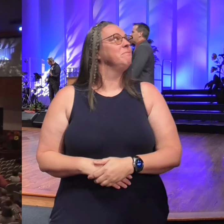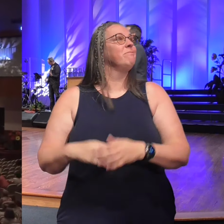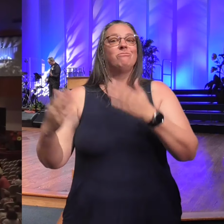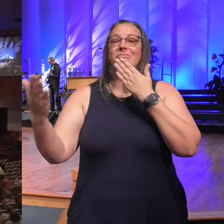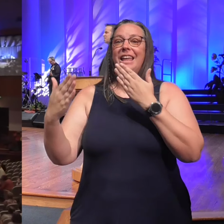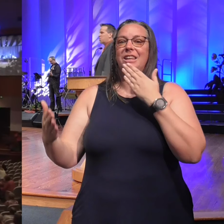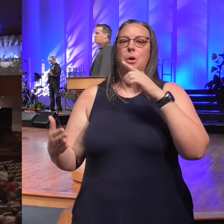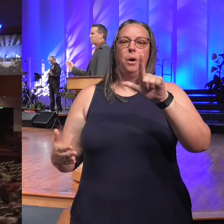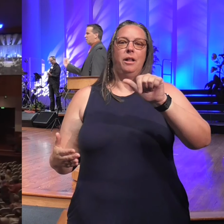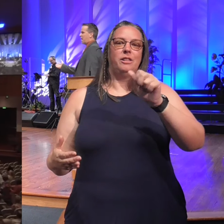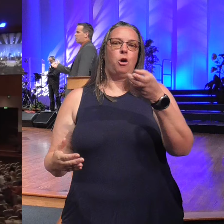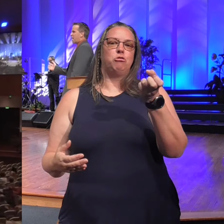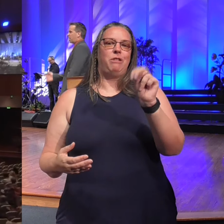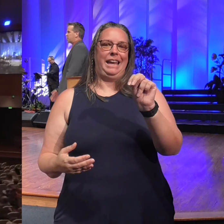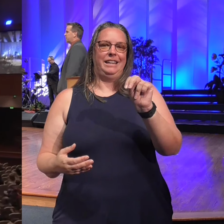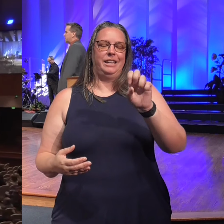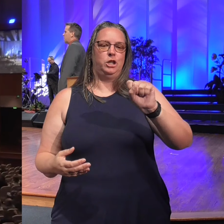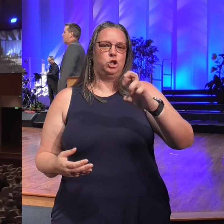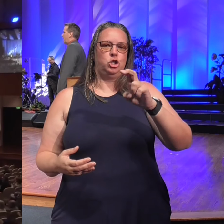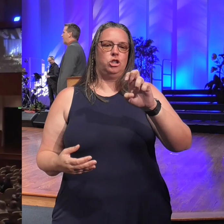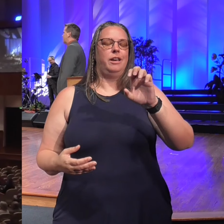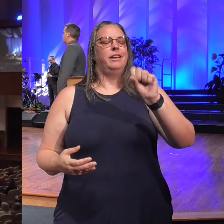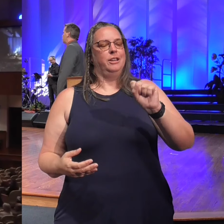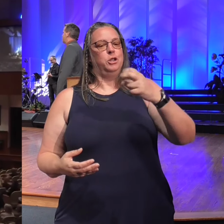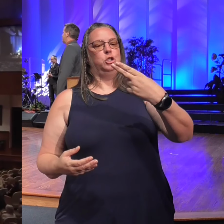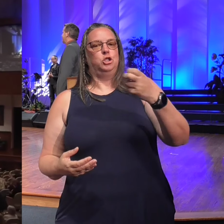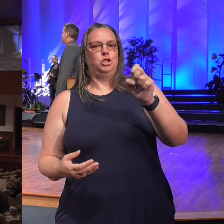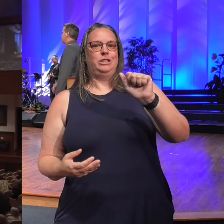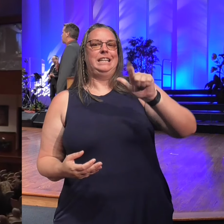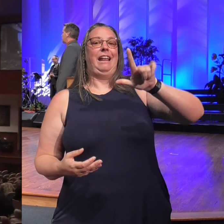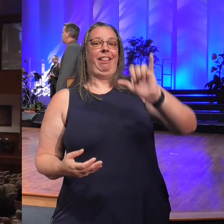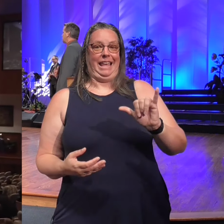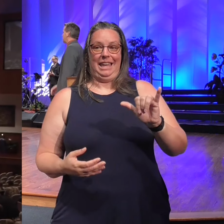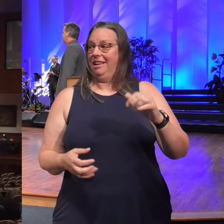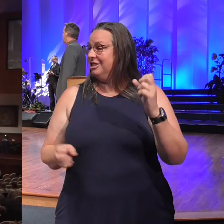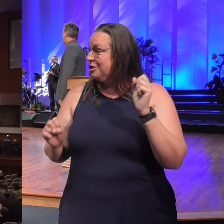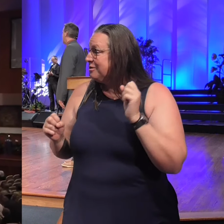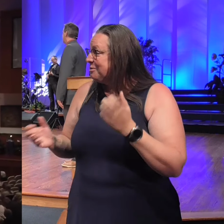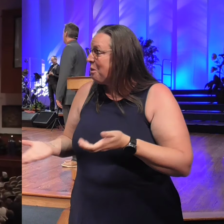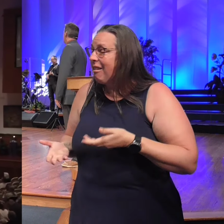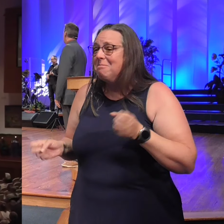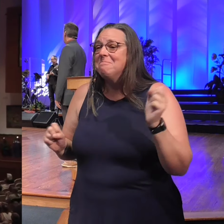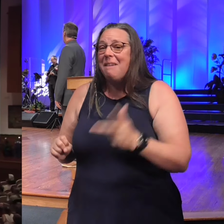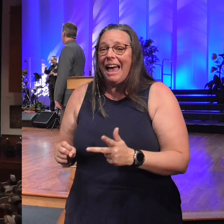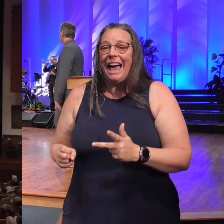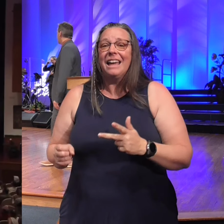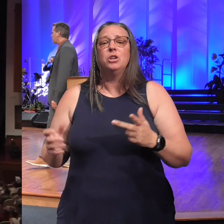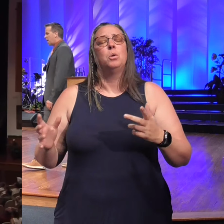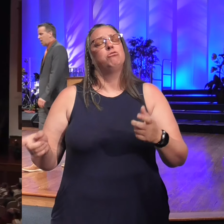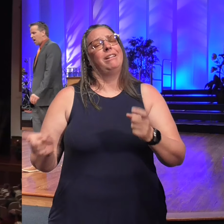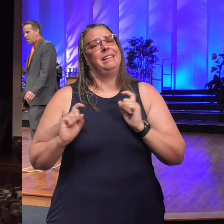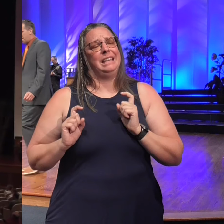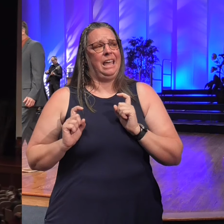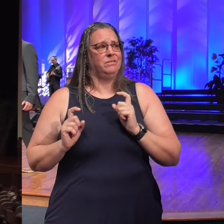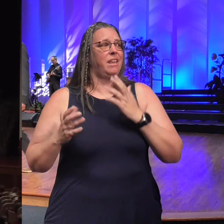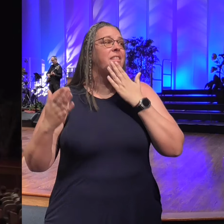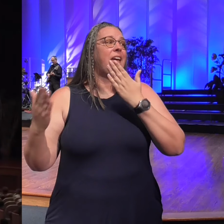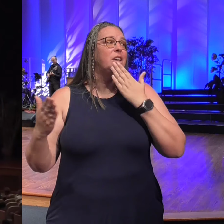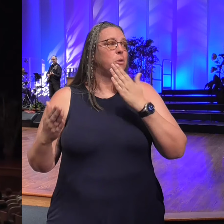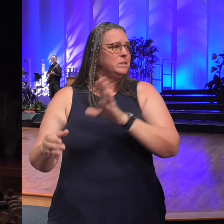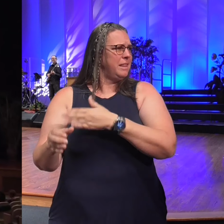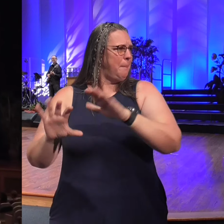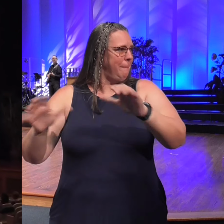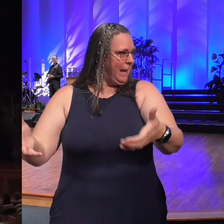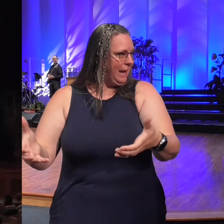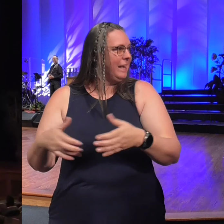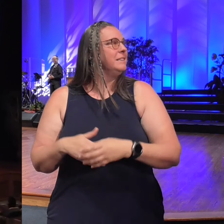Thank you, Lauren Sheely. Isn't it wonderful to have her back with us here at Mile High Church? You are such a gift to us. Thank you to our incredible Mile High band.